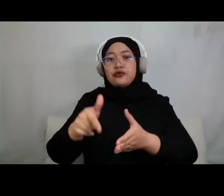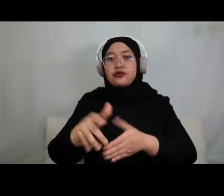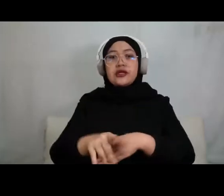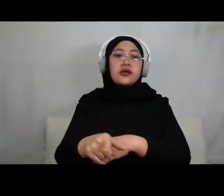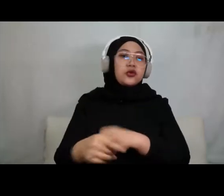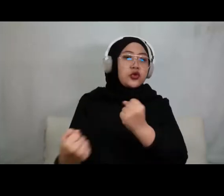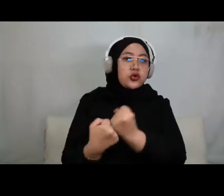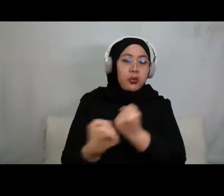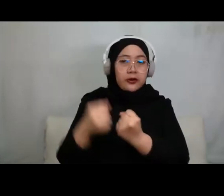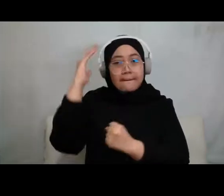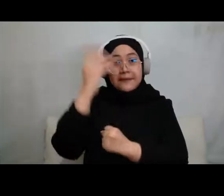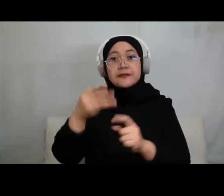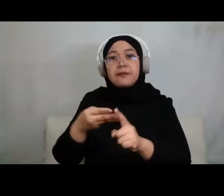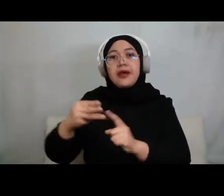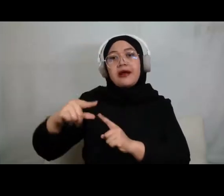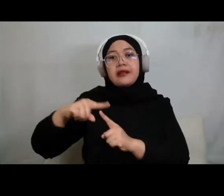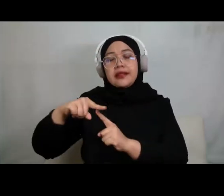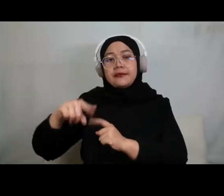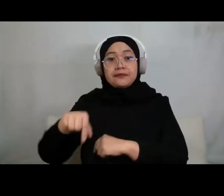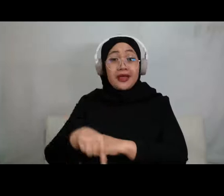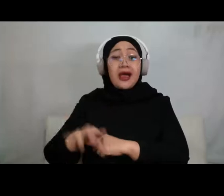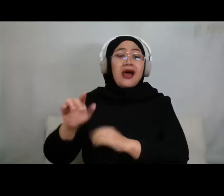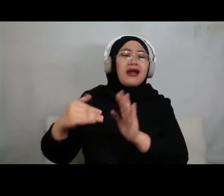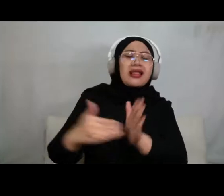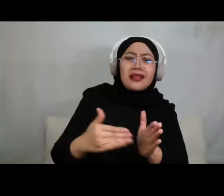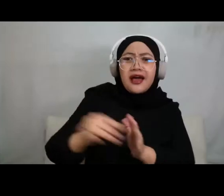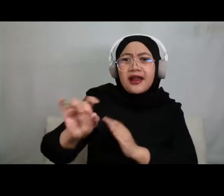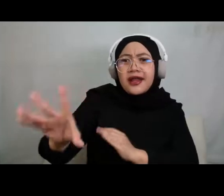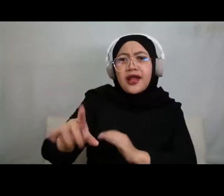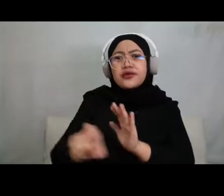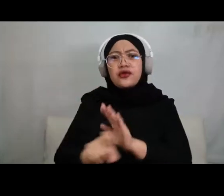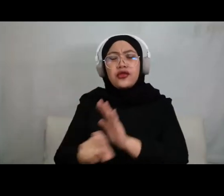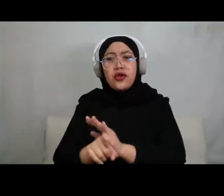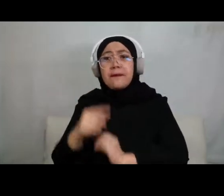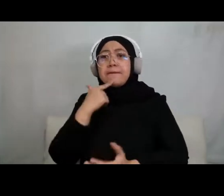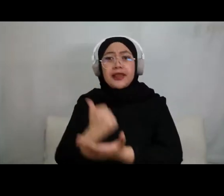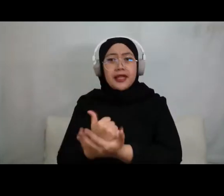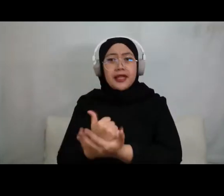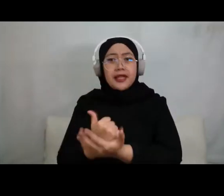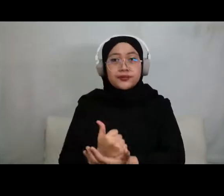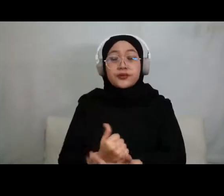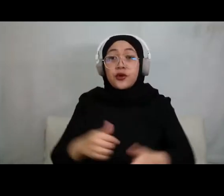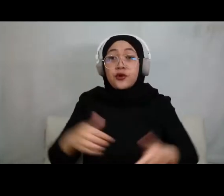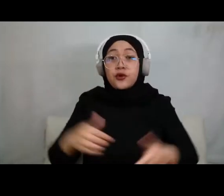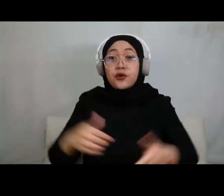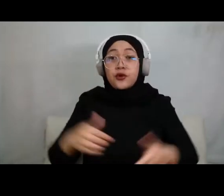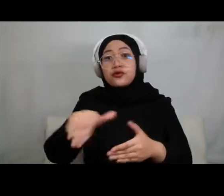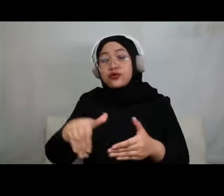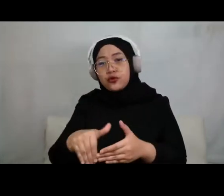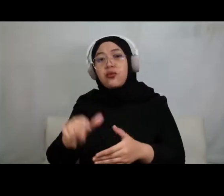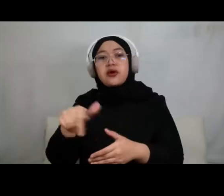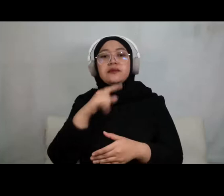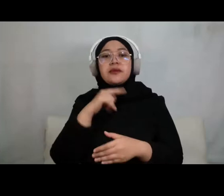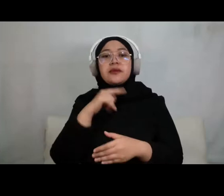other challenges such as financing, which is important, especially when it comes to our microbus operator partners, where many came from the small and